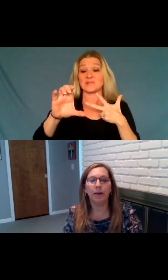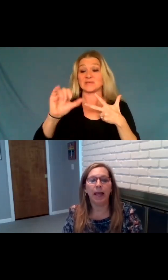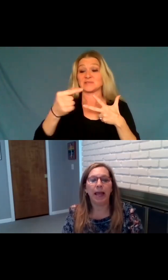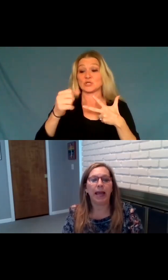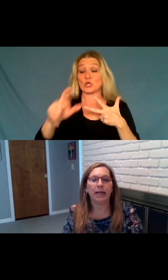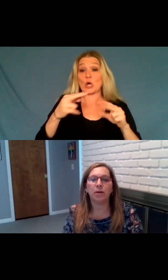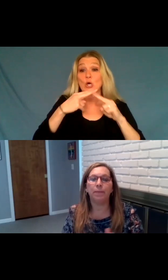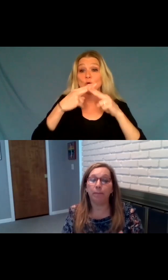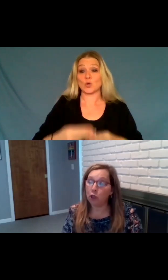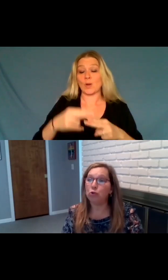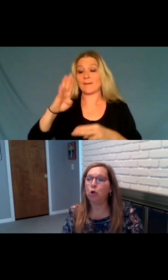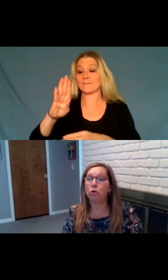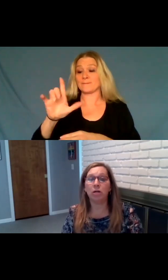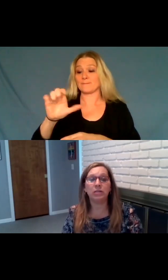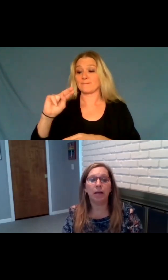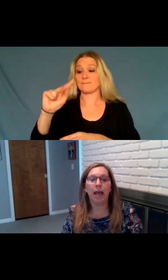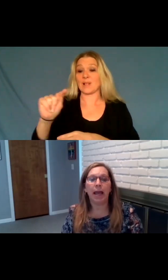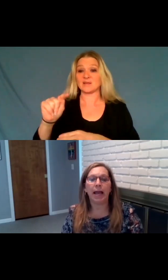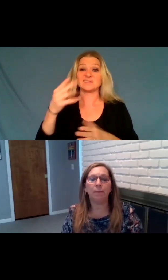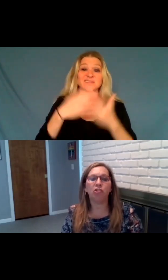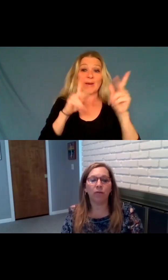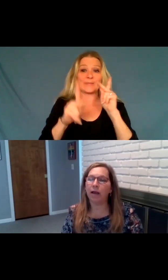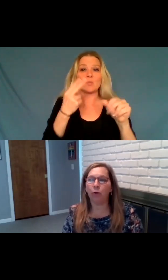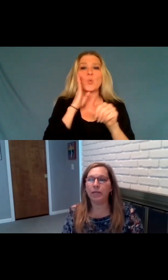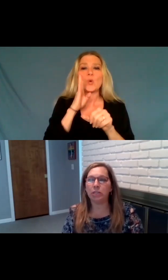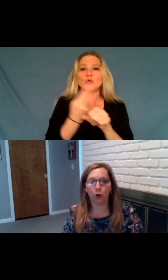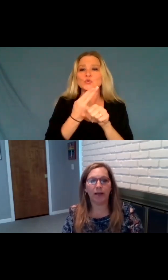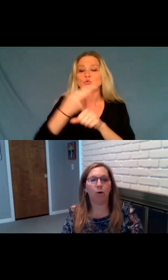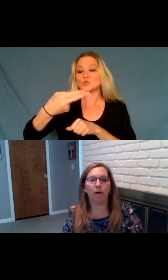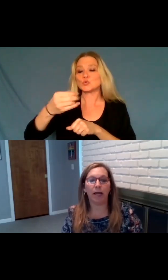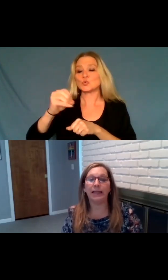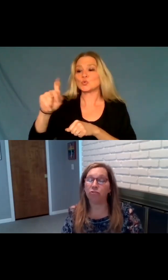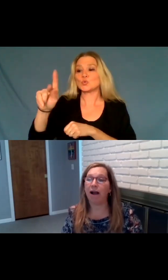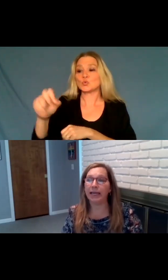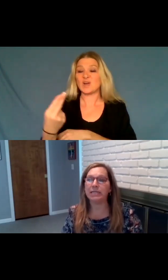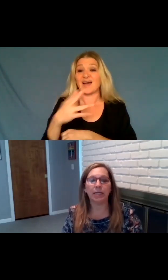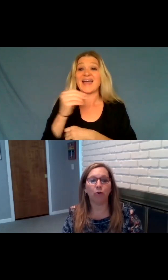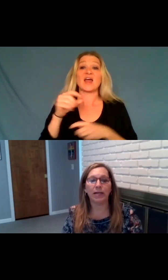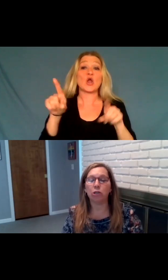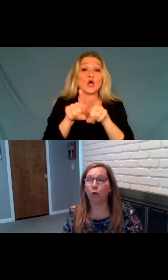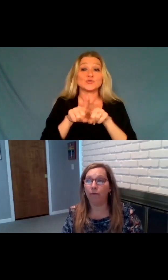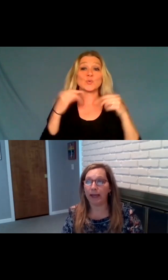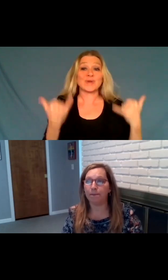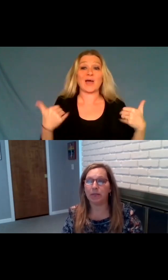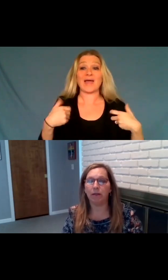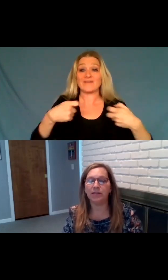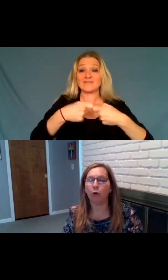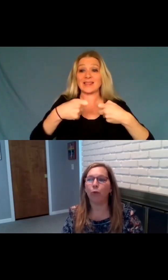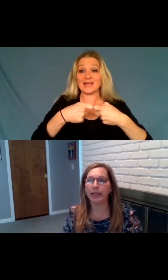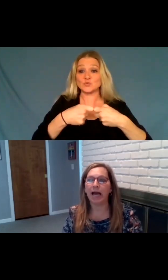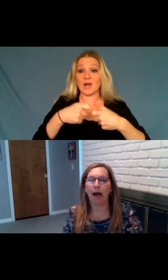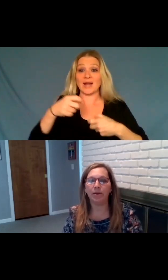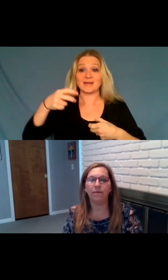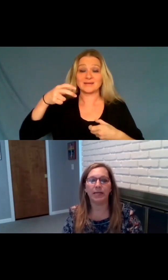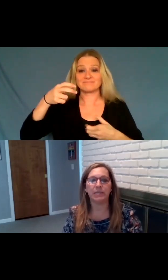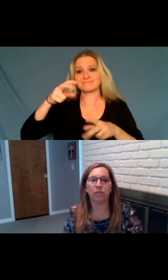blunts. Some people use hookahs, and I'm sure that everyone has heard now about electronic cigarettes or vapes. These are